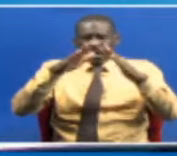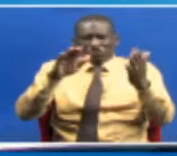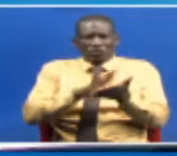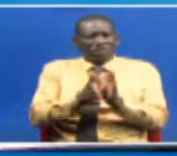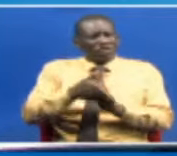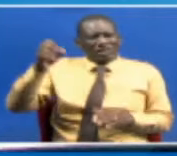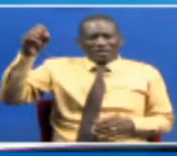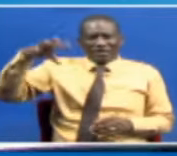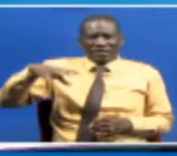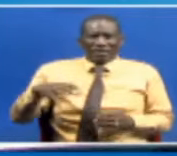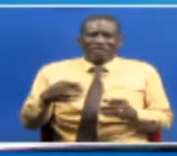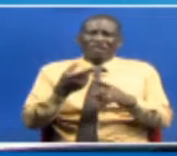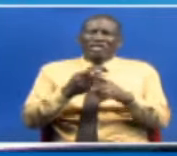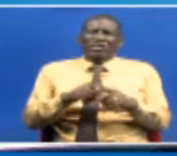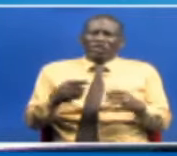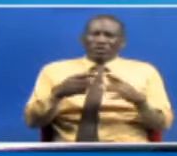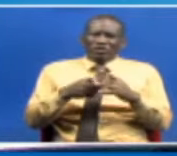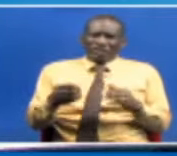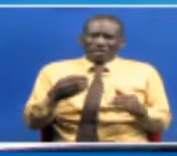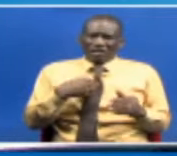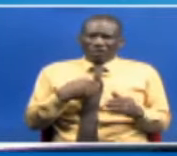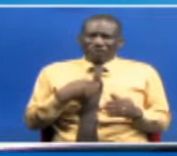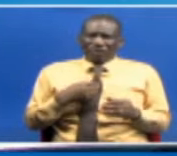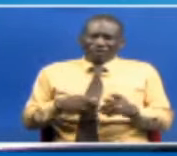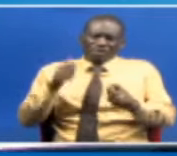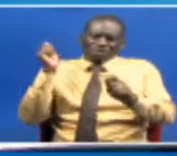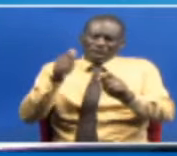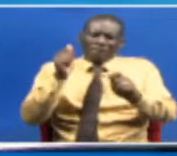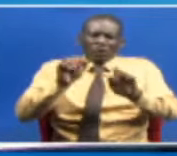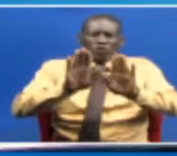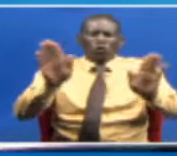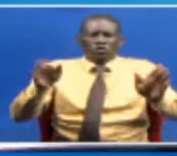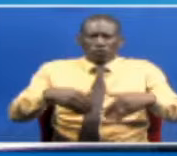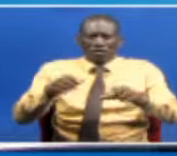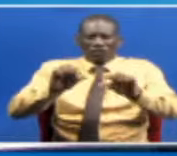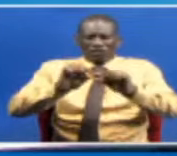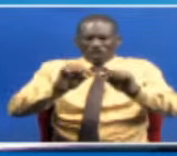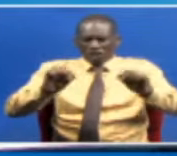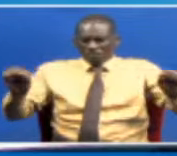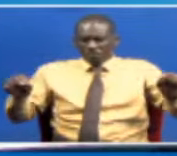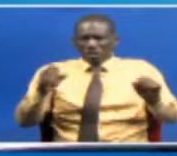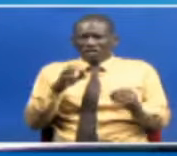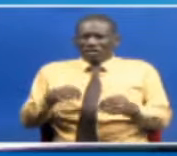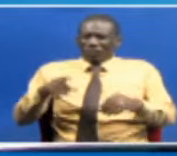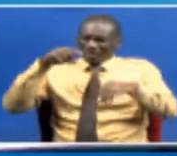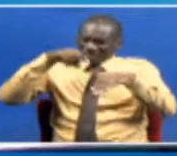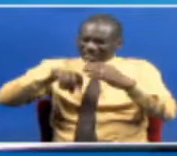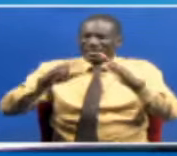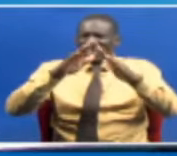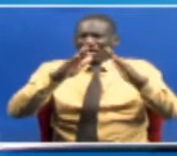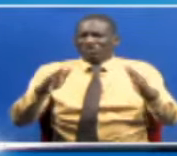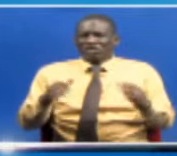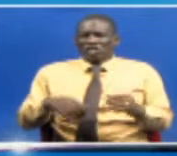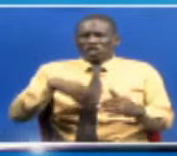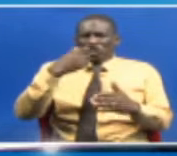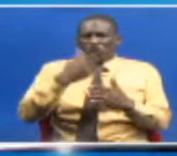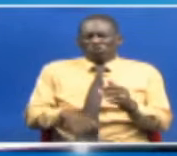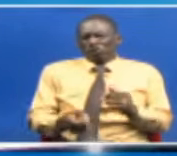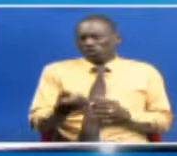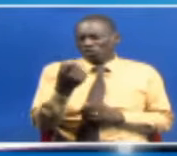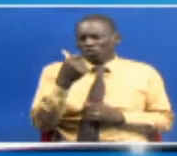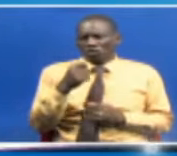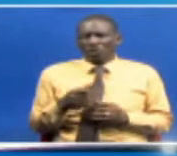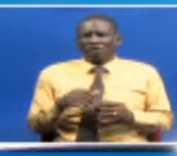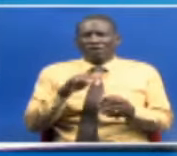electricity and then you start having to dig the walls to provide cables. Mm-hmm. If it is built to the house, the cost is so insignificant